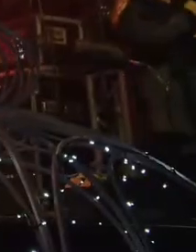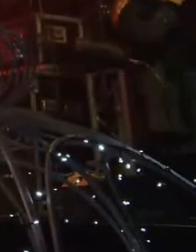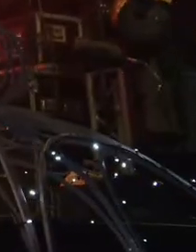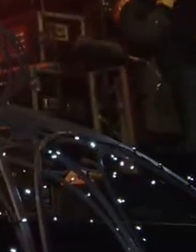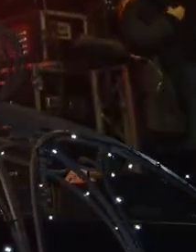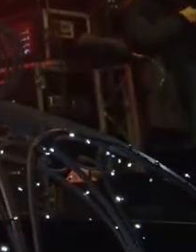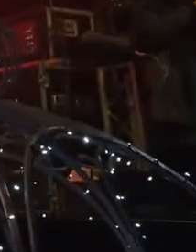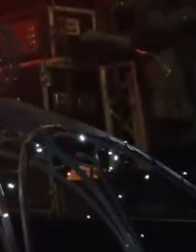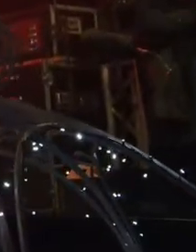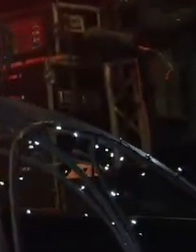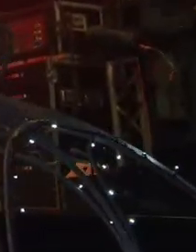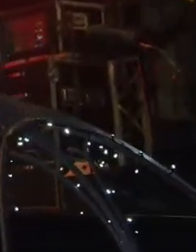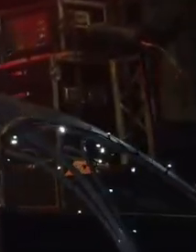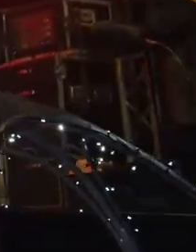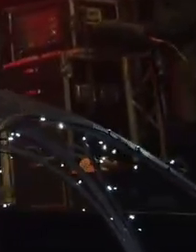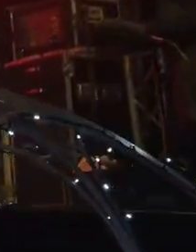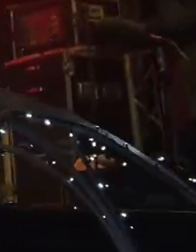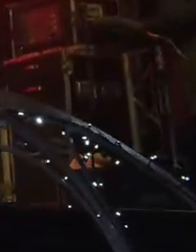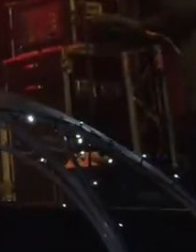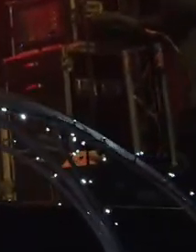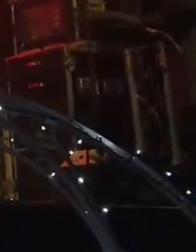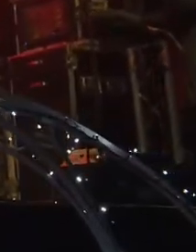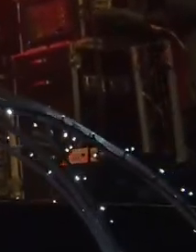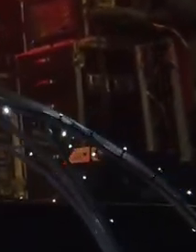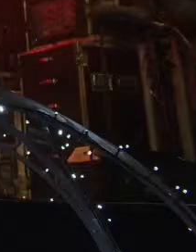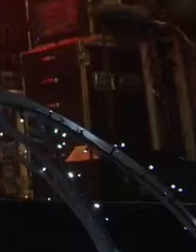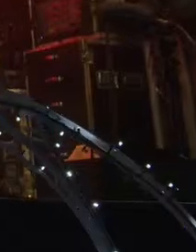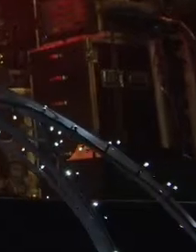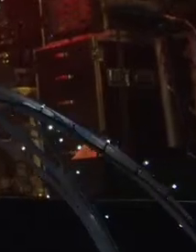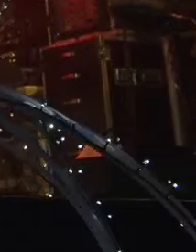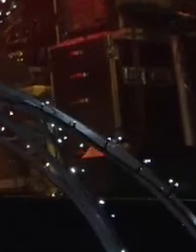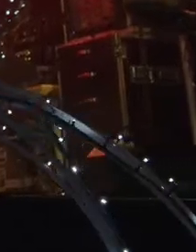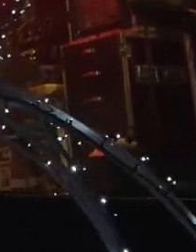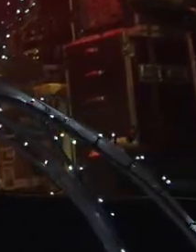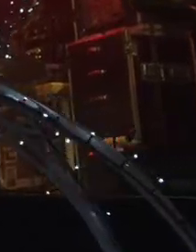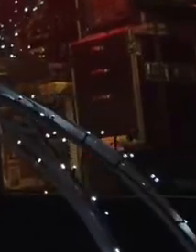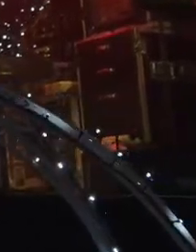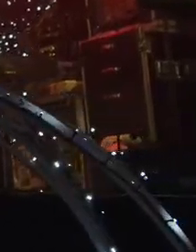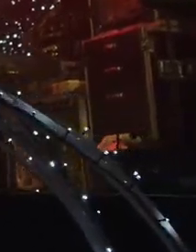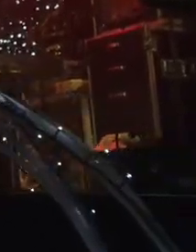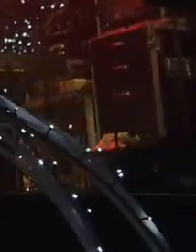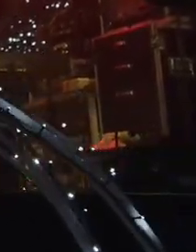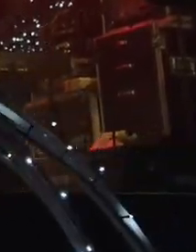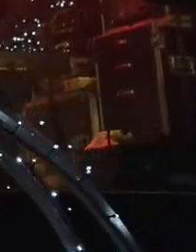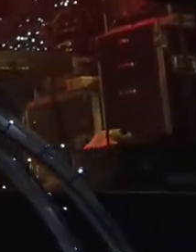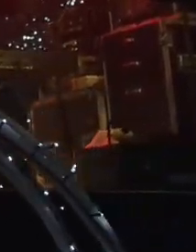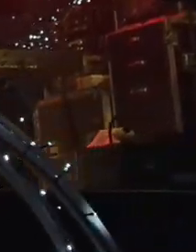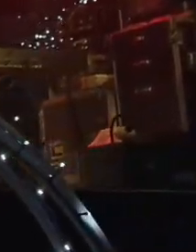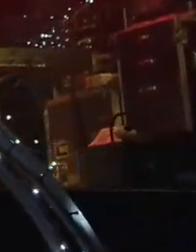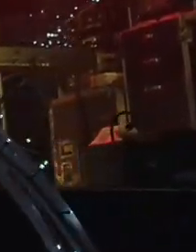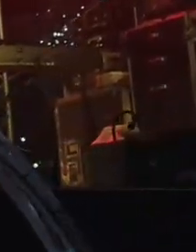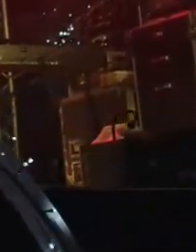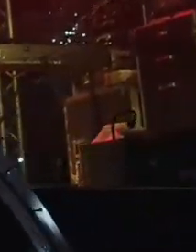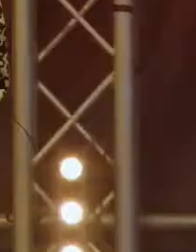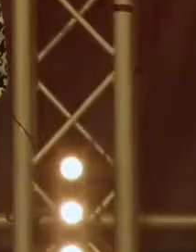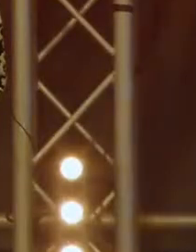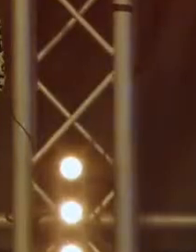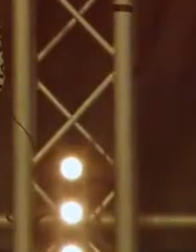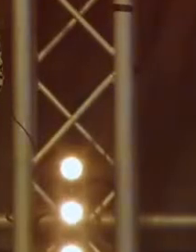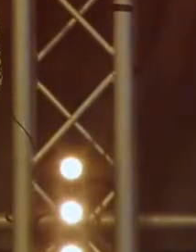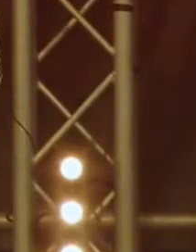Robinson. Kat from the show is here Hello, as well. Hello, everyone. And we're ready for the official switch on tonight. I spent a lot of time with you today,